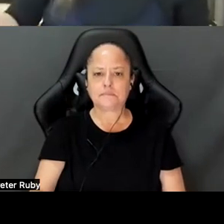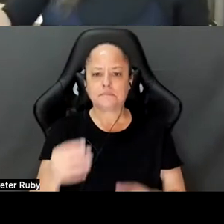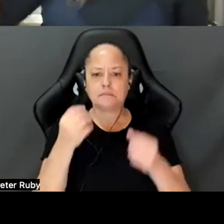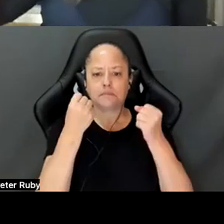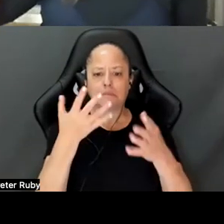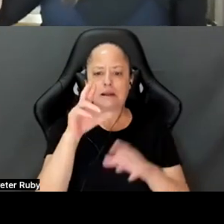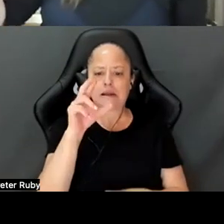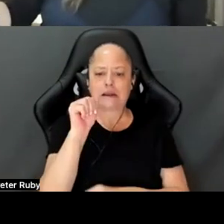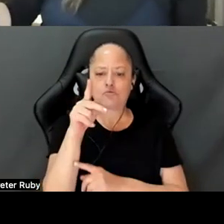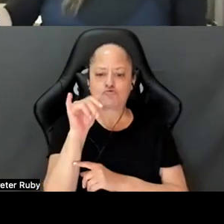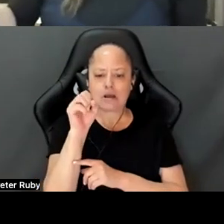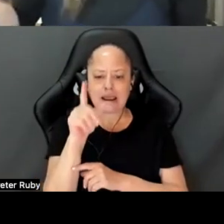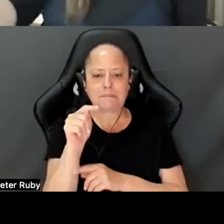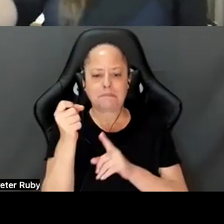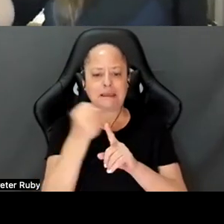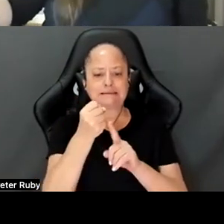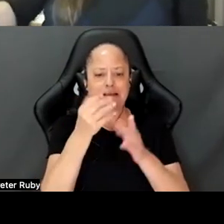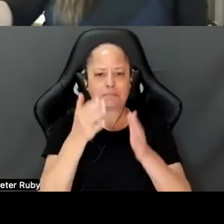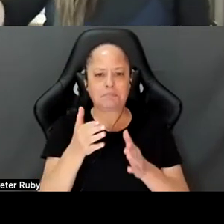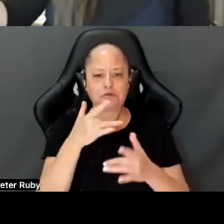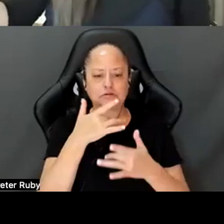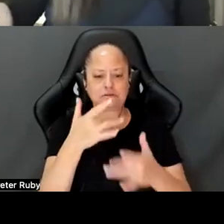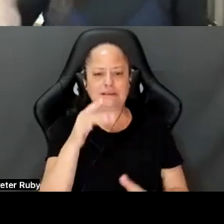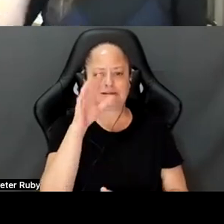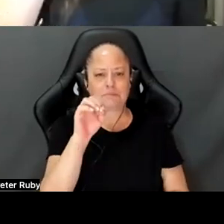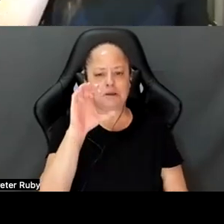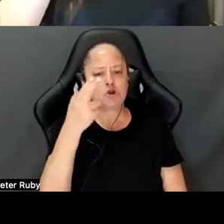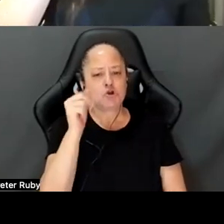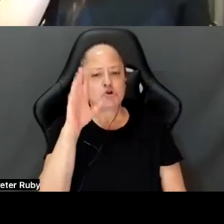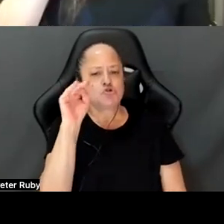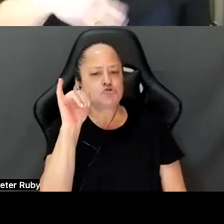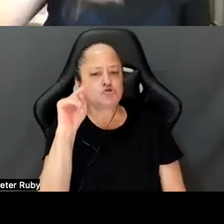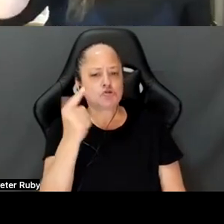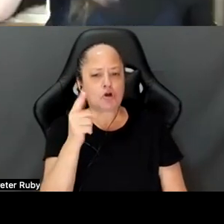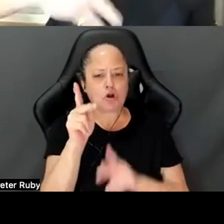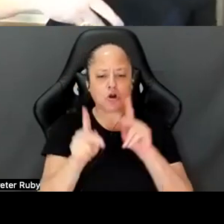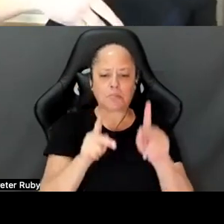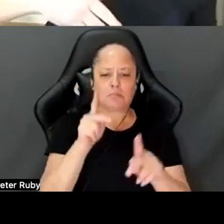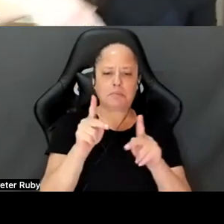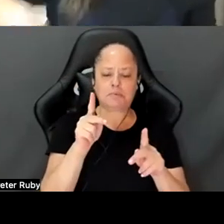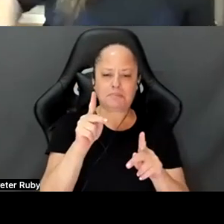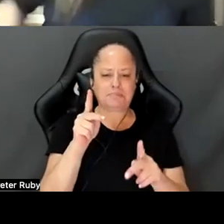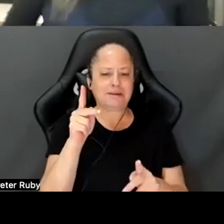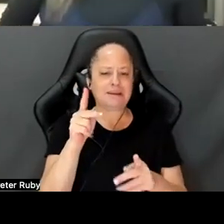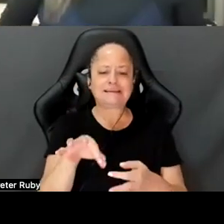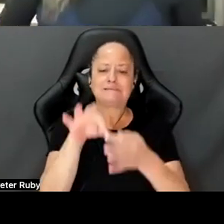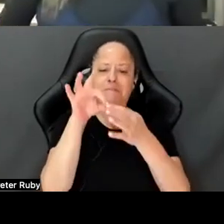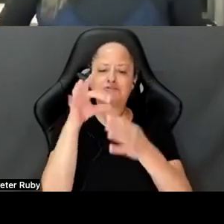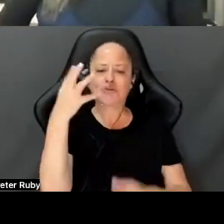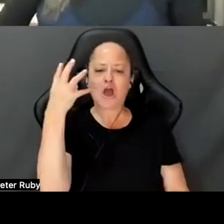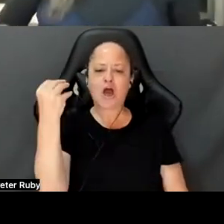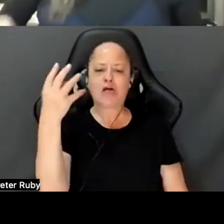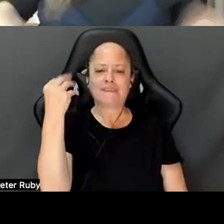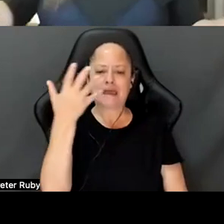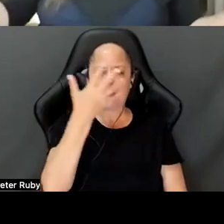rapists and abusers tend to be like really charming people, especially on the outside. So you